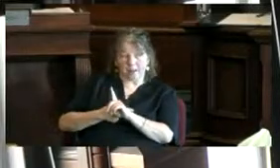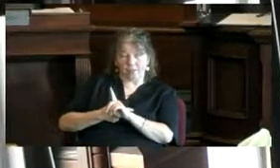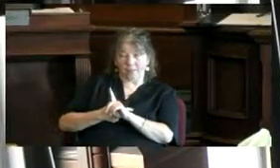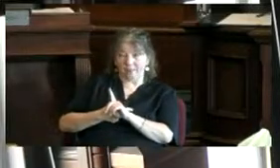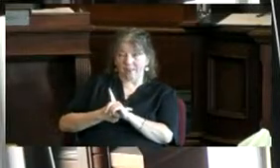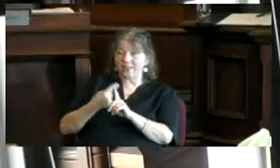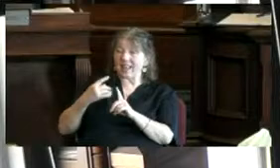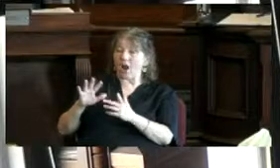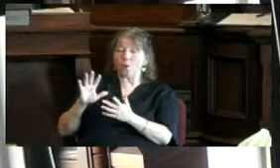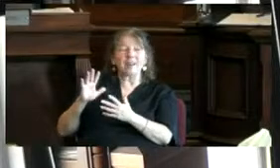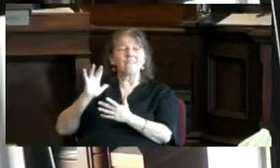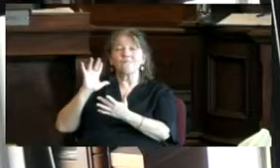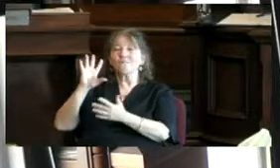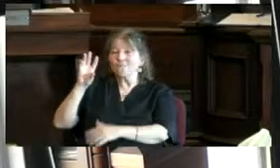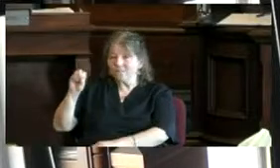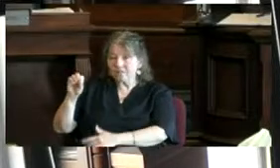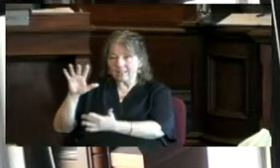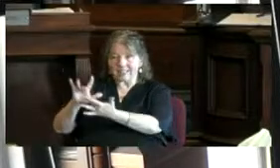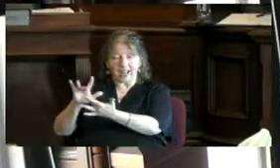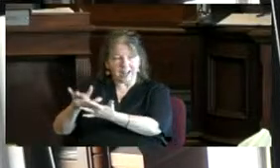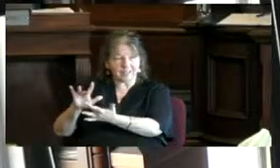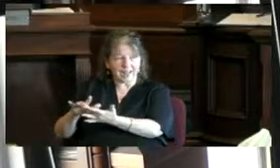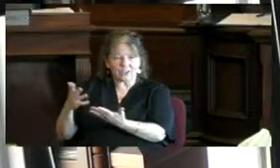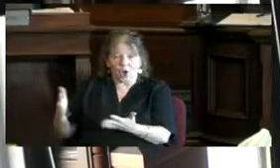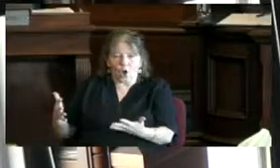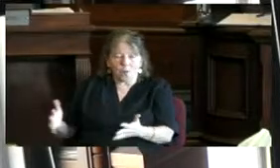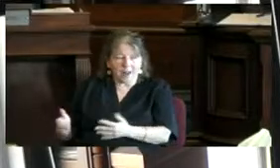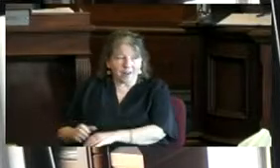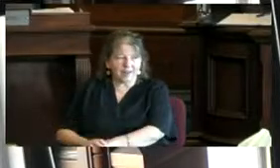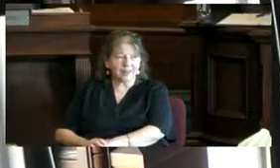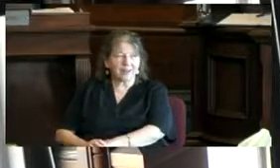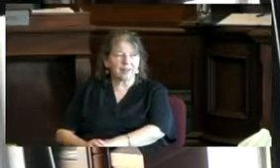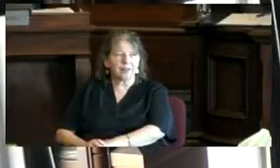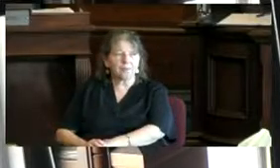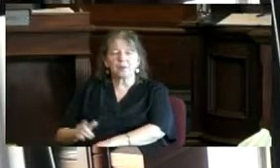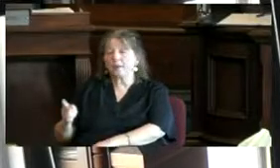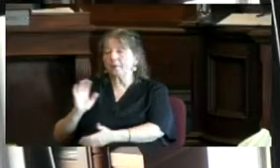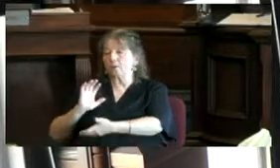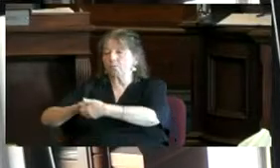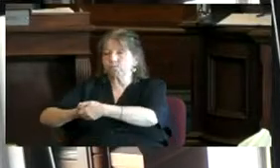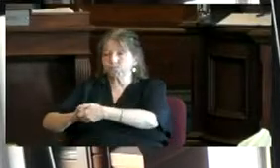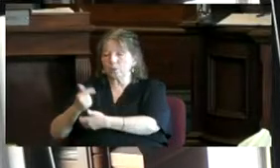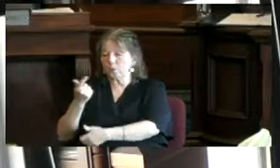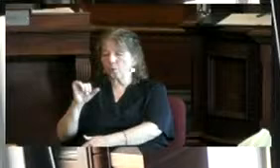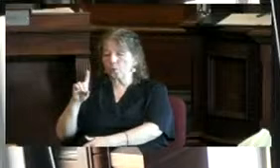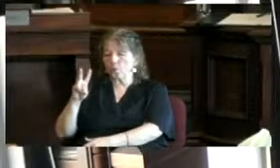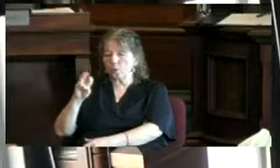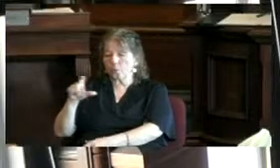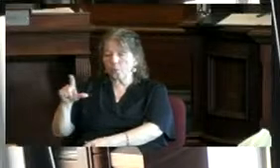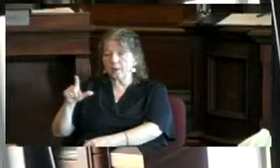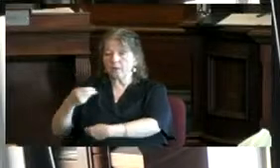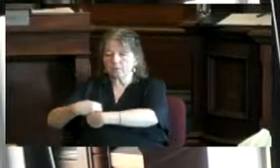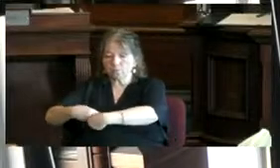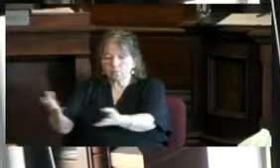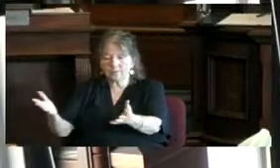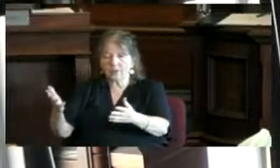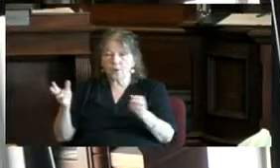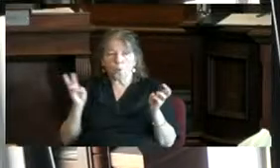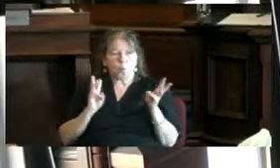made 50 contacts, but they are partnering with the Goodwill to give out winter